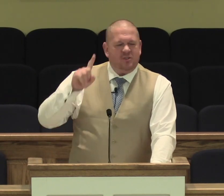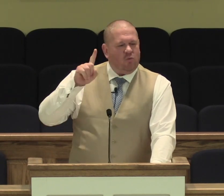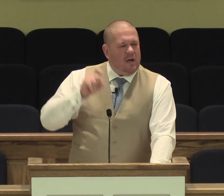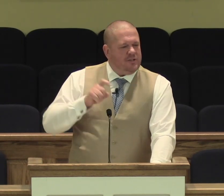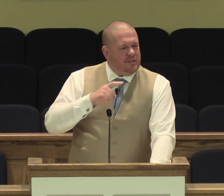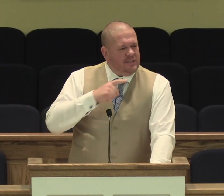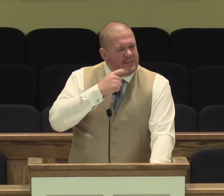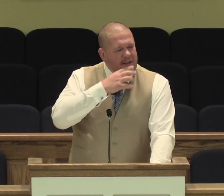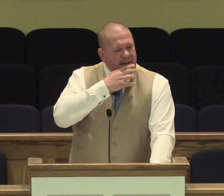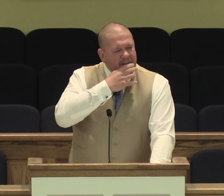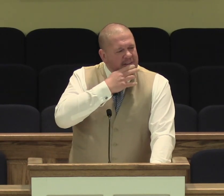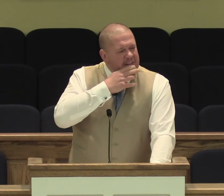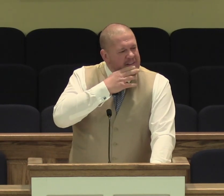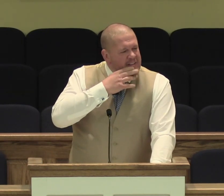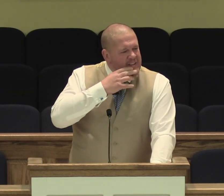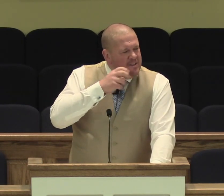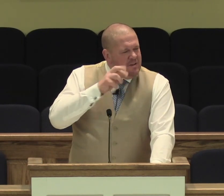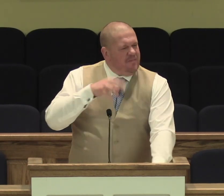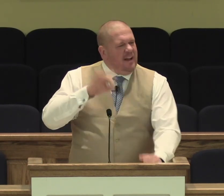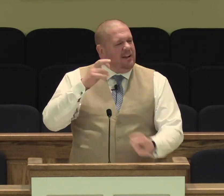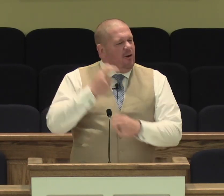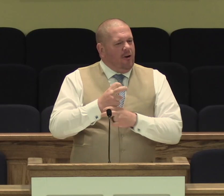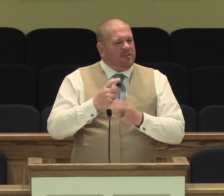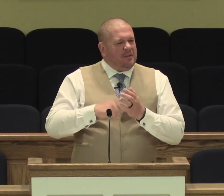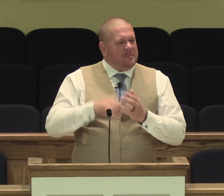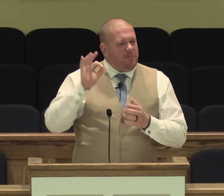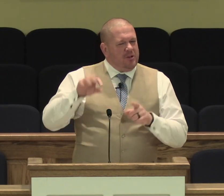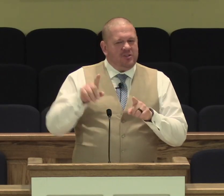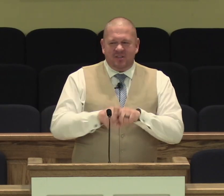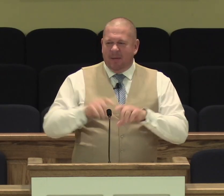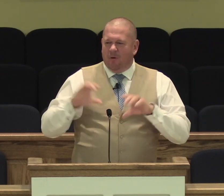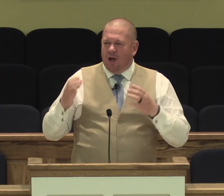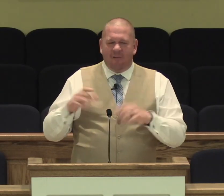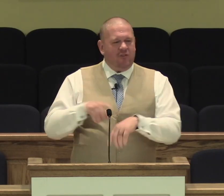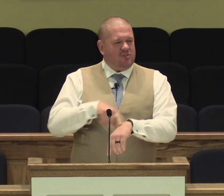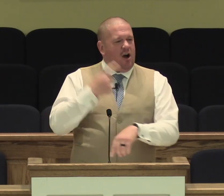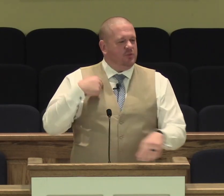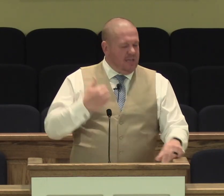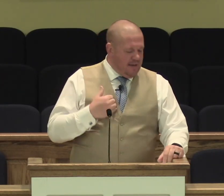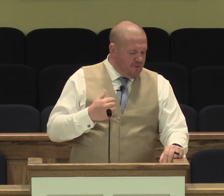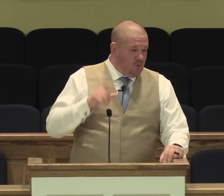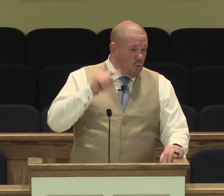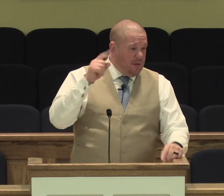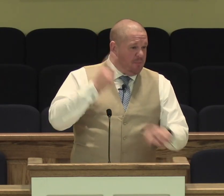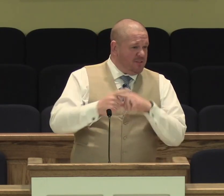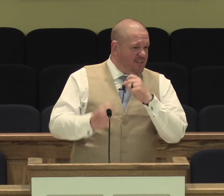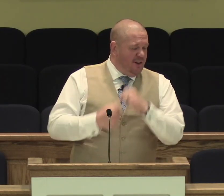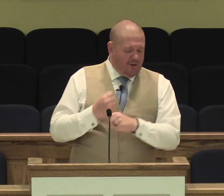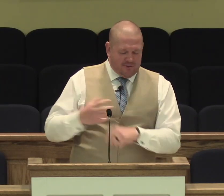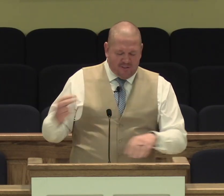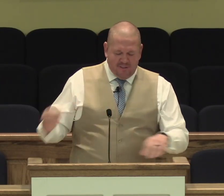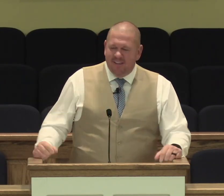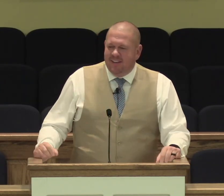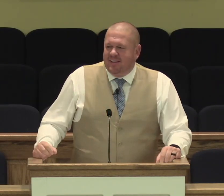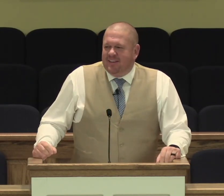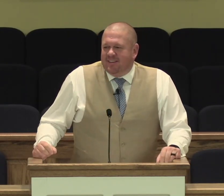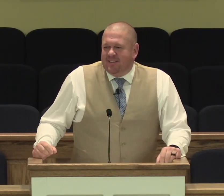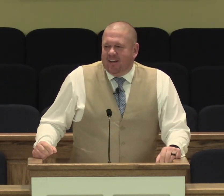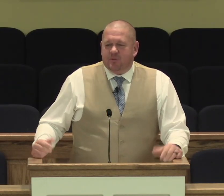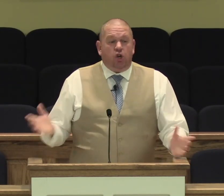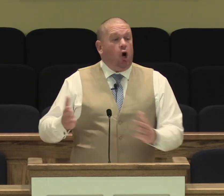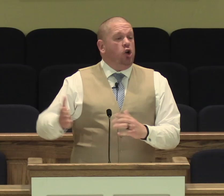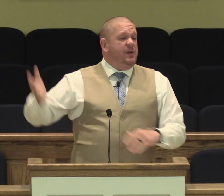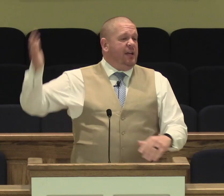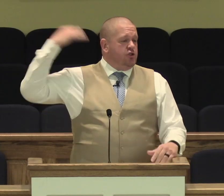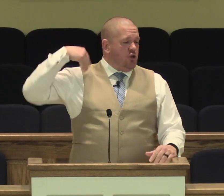asked me this question. He said, you ever find it hard sometimes to preach to the same crowd for as long as we have, you know, 20 plus years? And